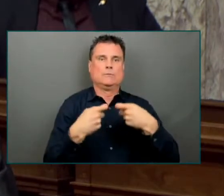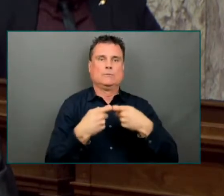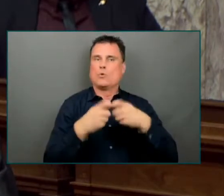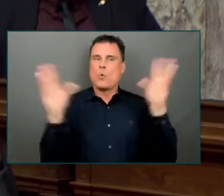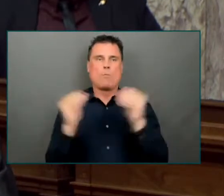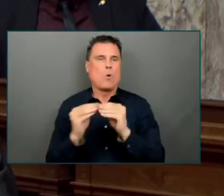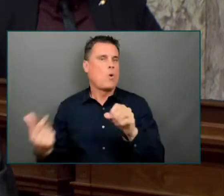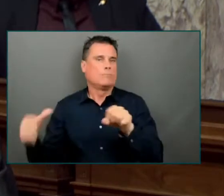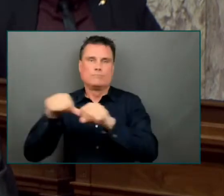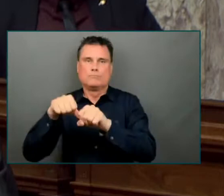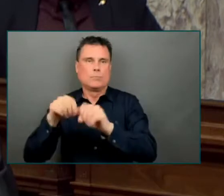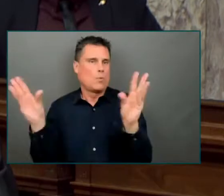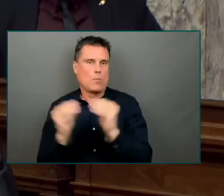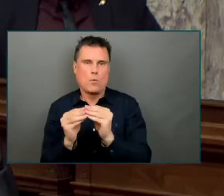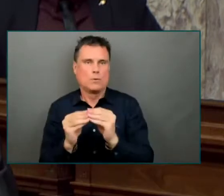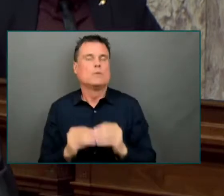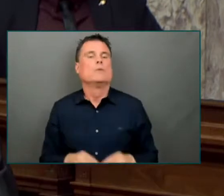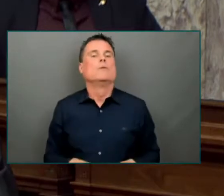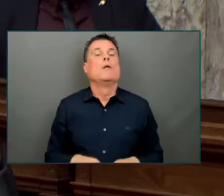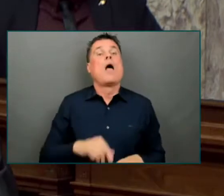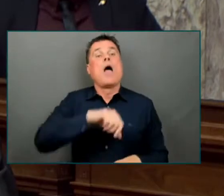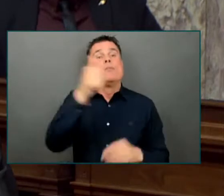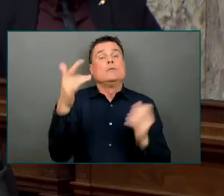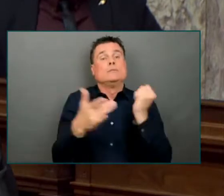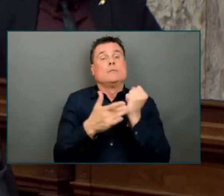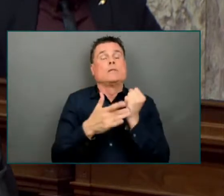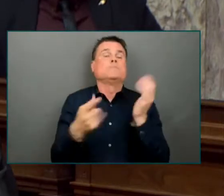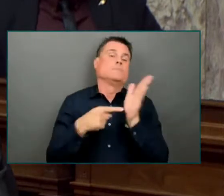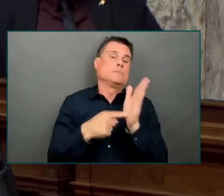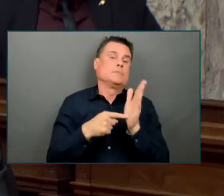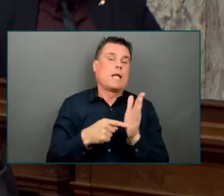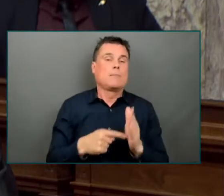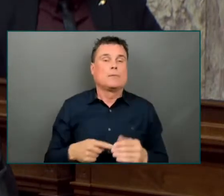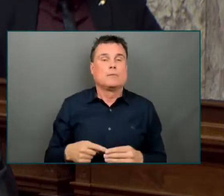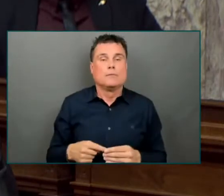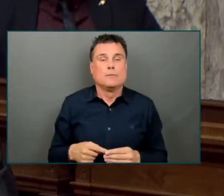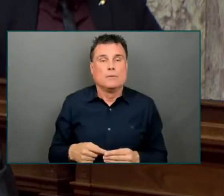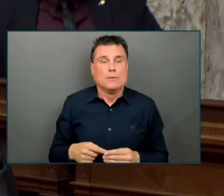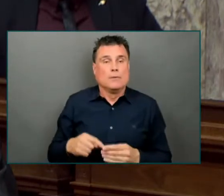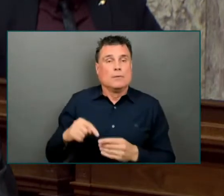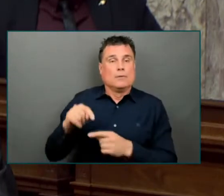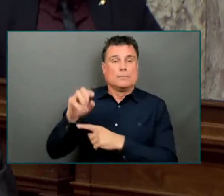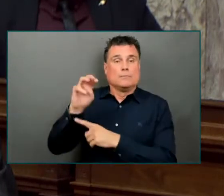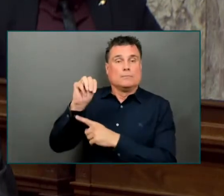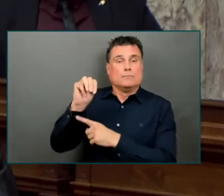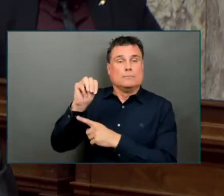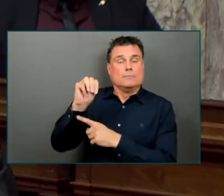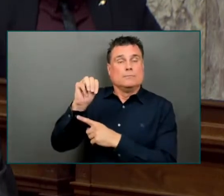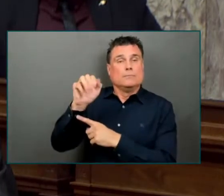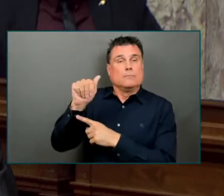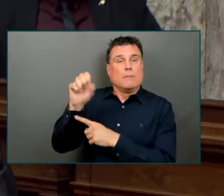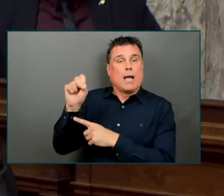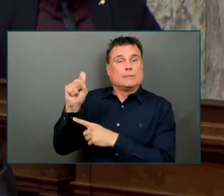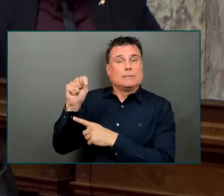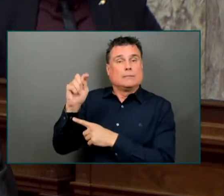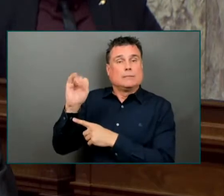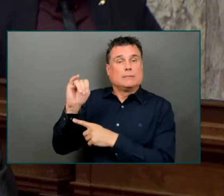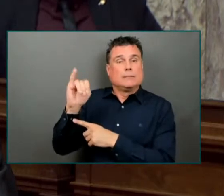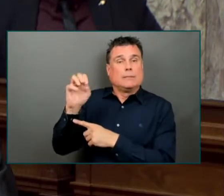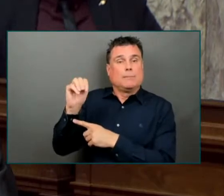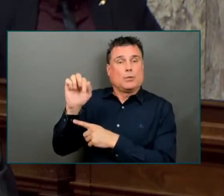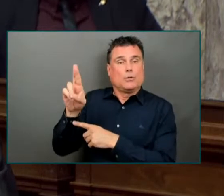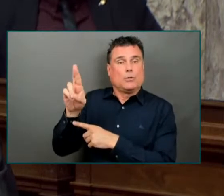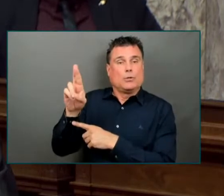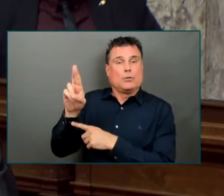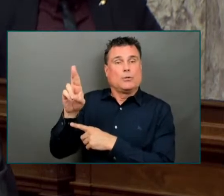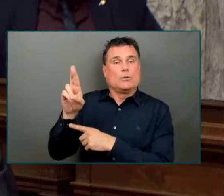is good for forestry communities, Mr. Speaker, because it adds value to timber rather than relying on volume alone. It is good for